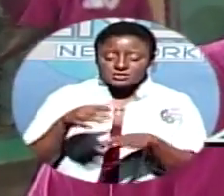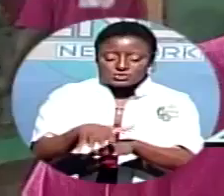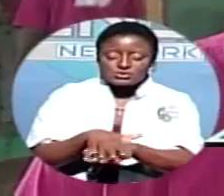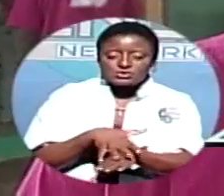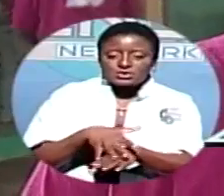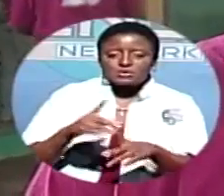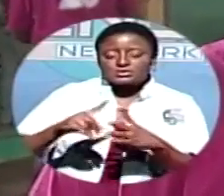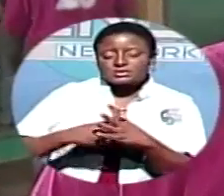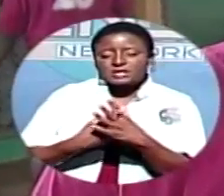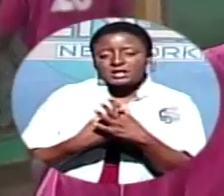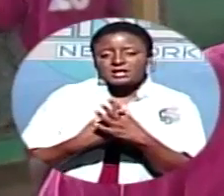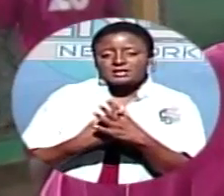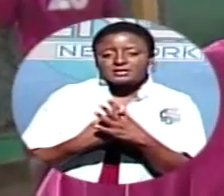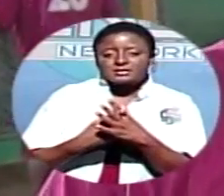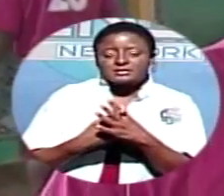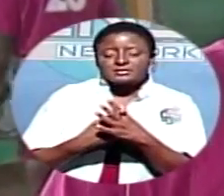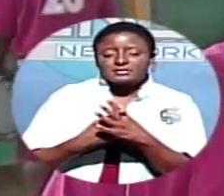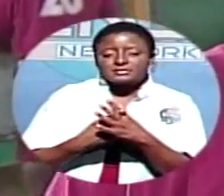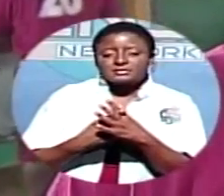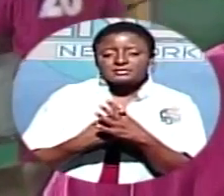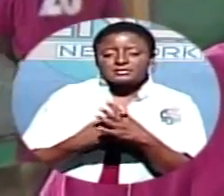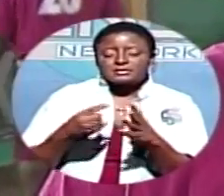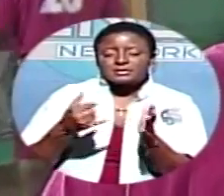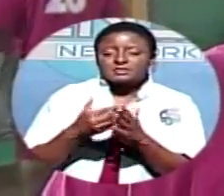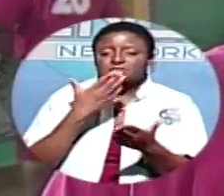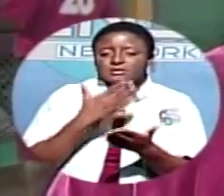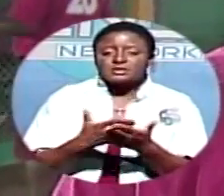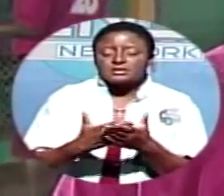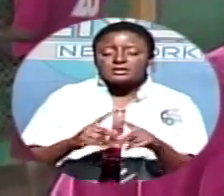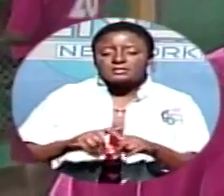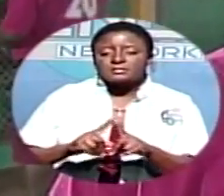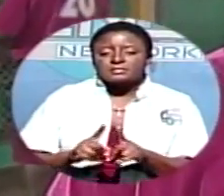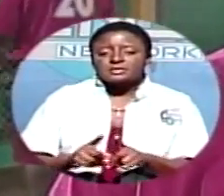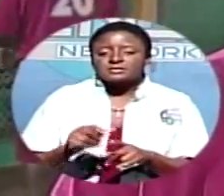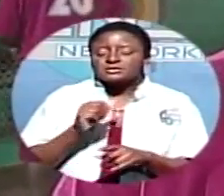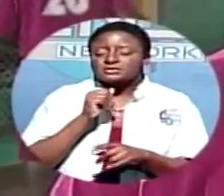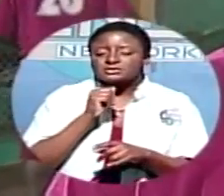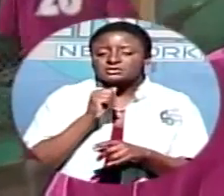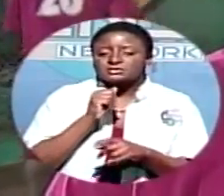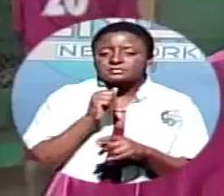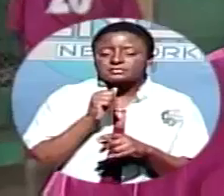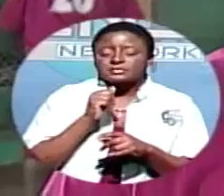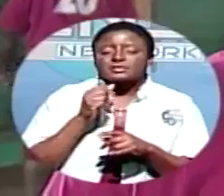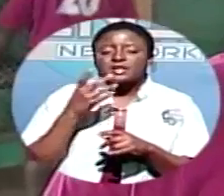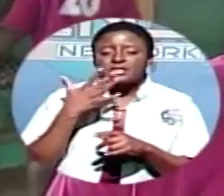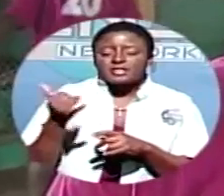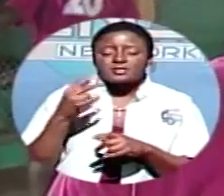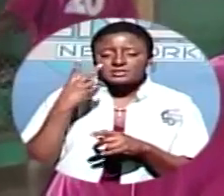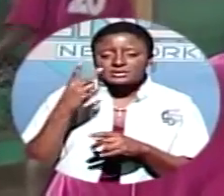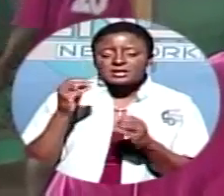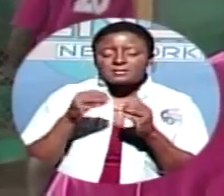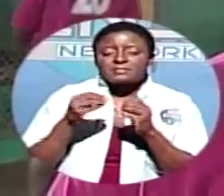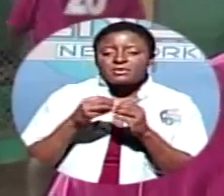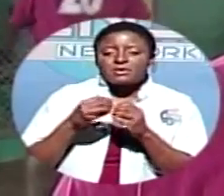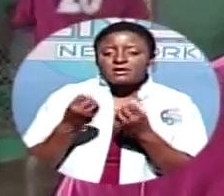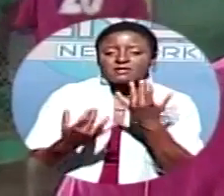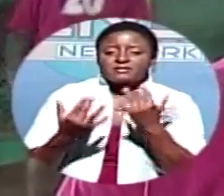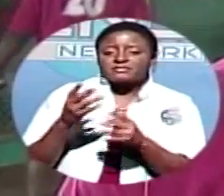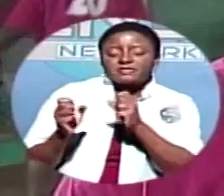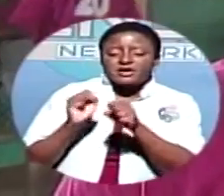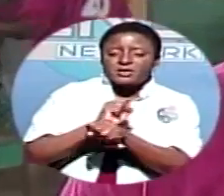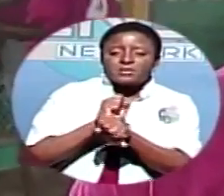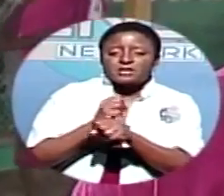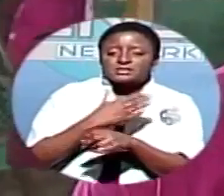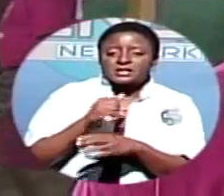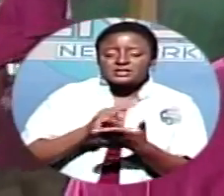trying to know it all, you know, which is, you know, it's good. But, you know, they're going to see more fireworks and some nice games. So, you know, I